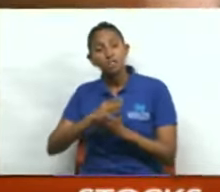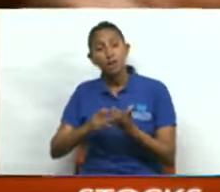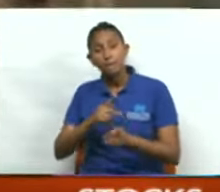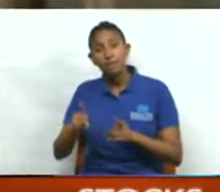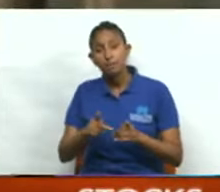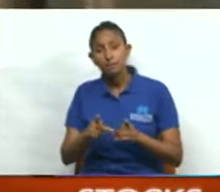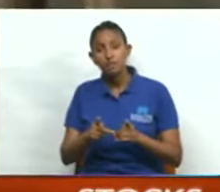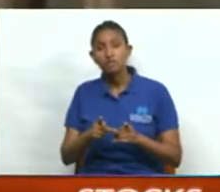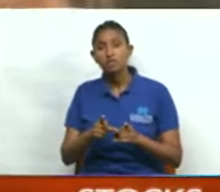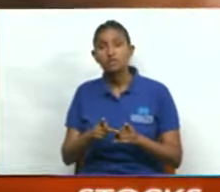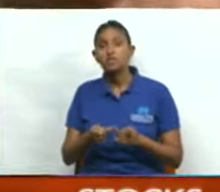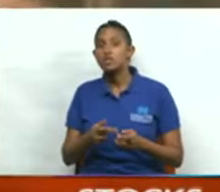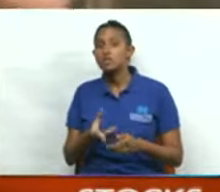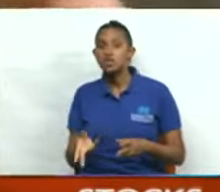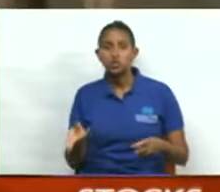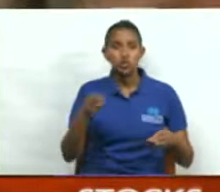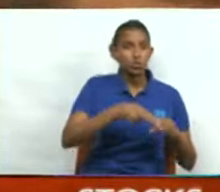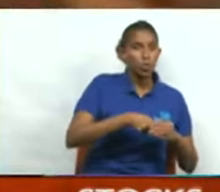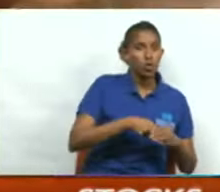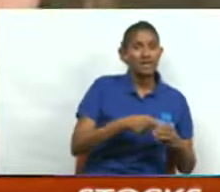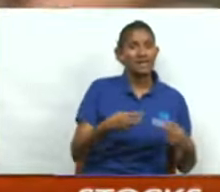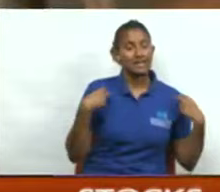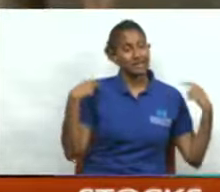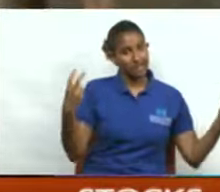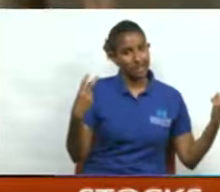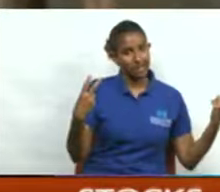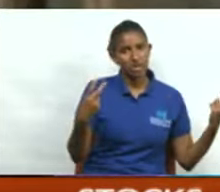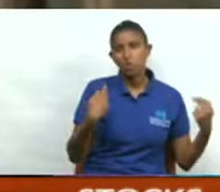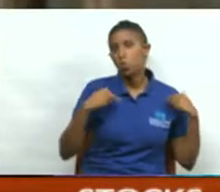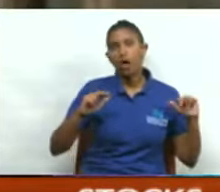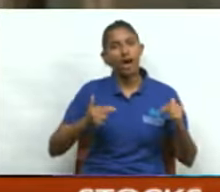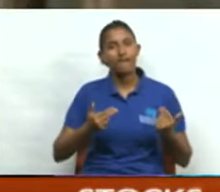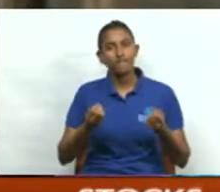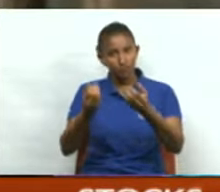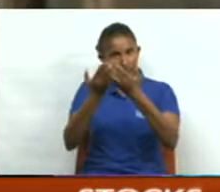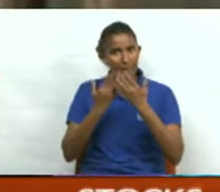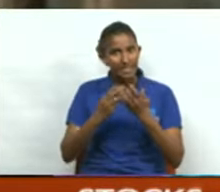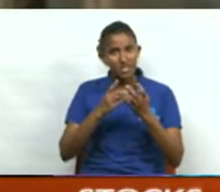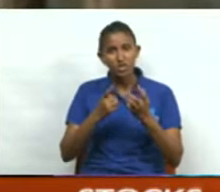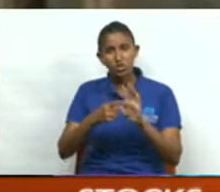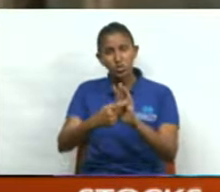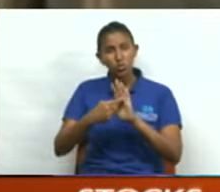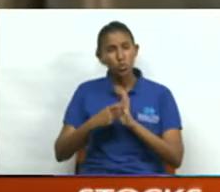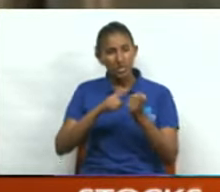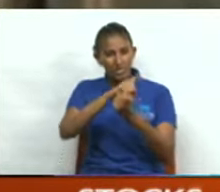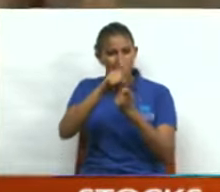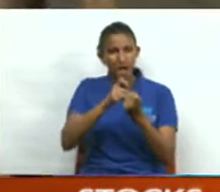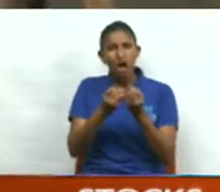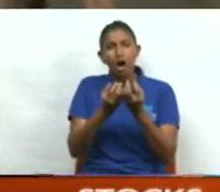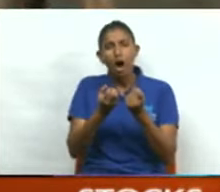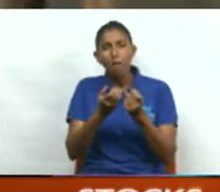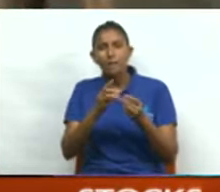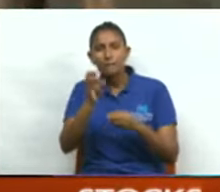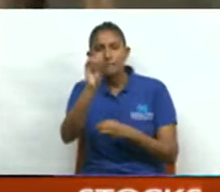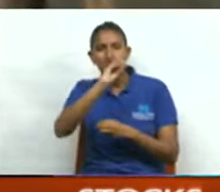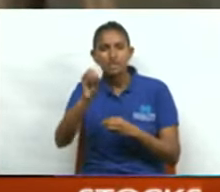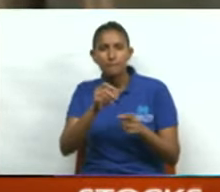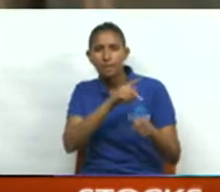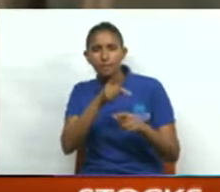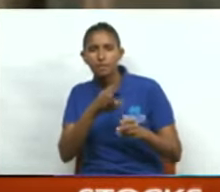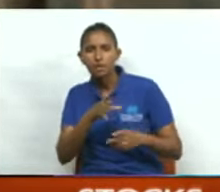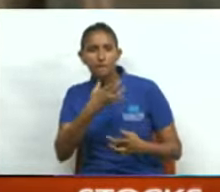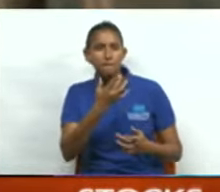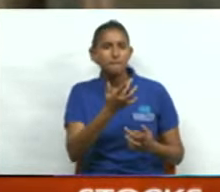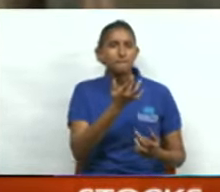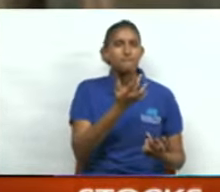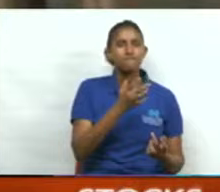formal data that quantify the amount of people that actually drop out of the labor market and may possibly go into